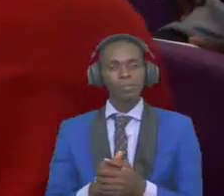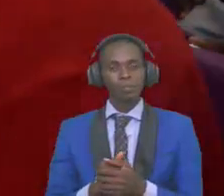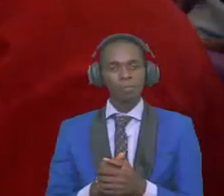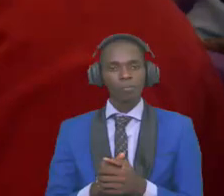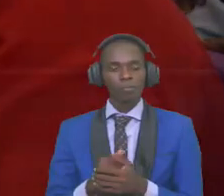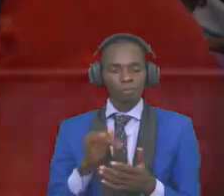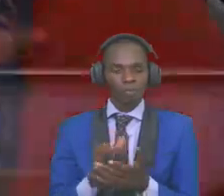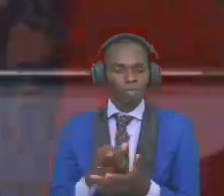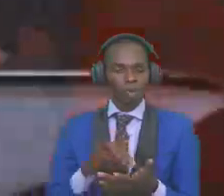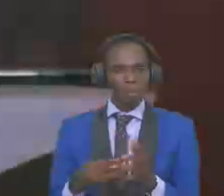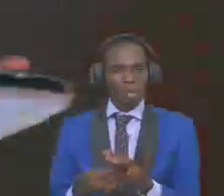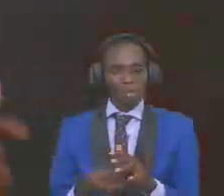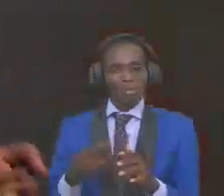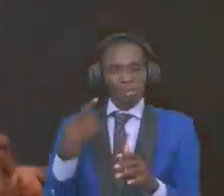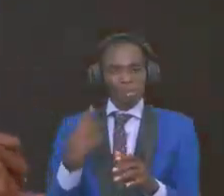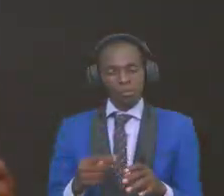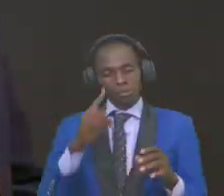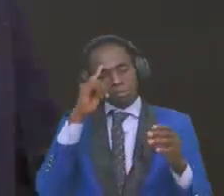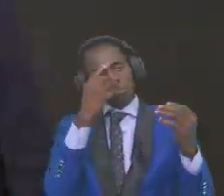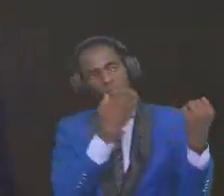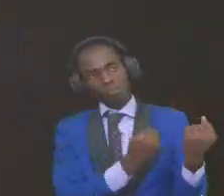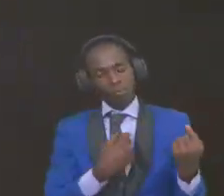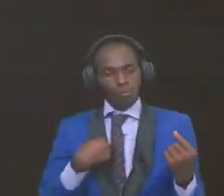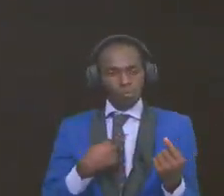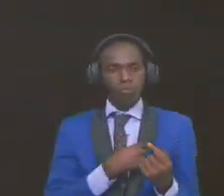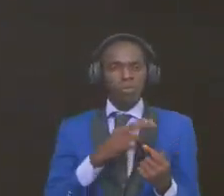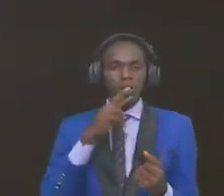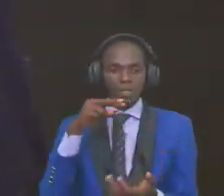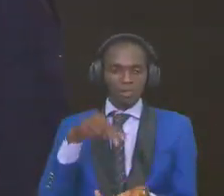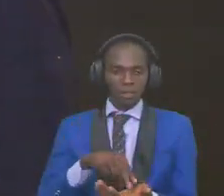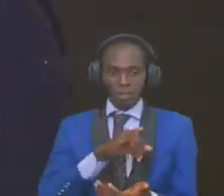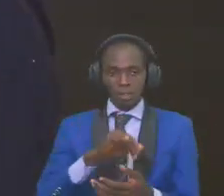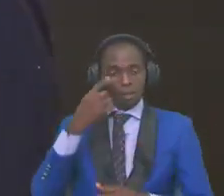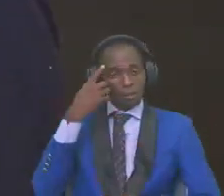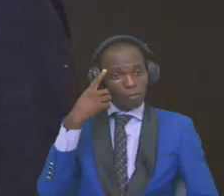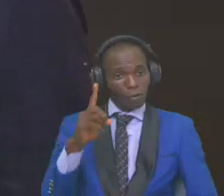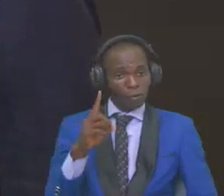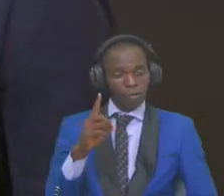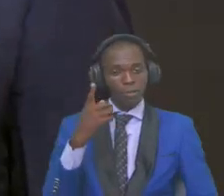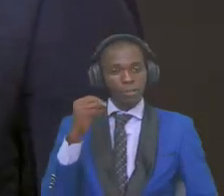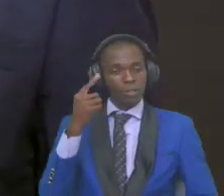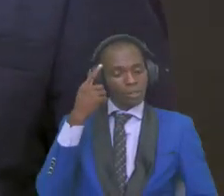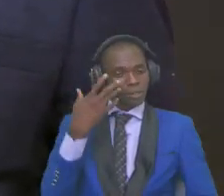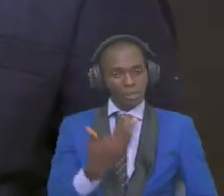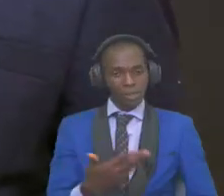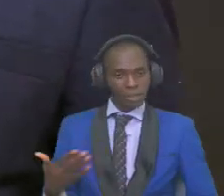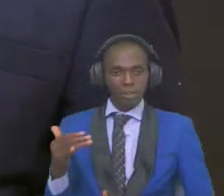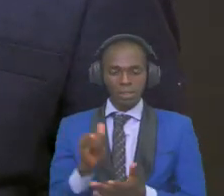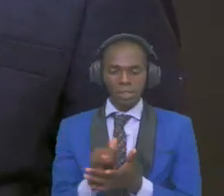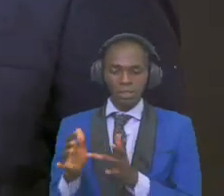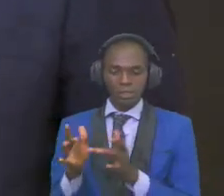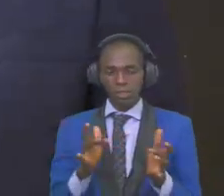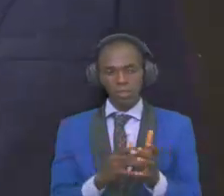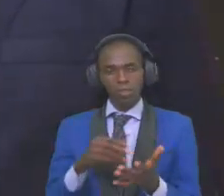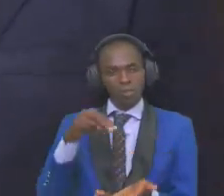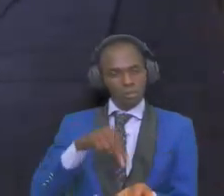the faith we're standing for. Standing for the things that Jesus stood for.